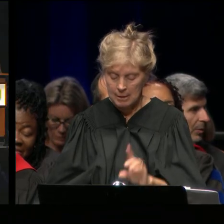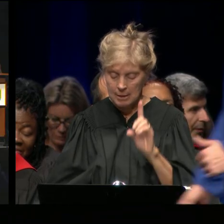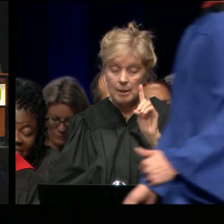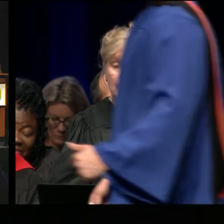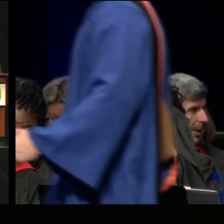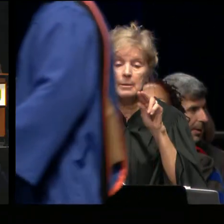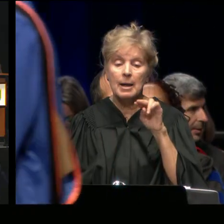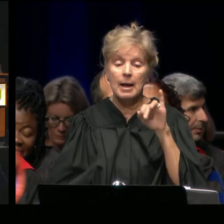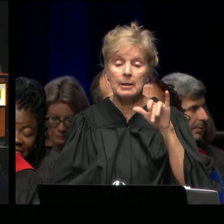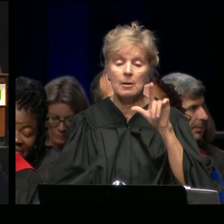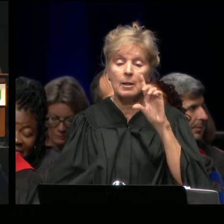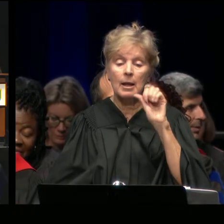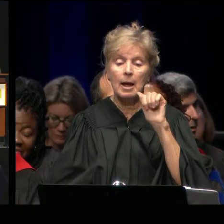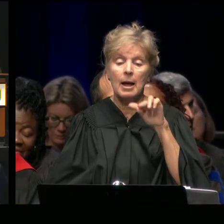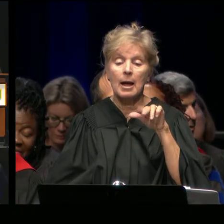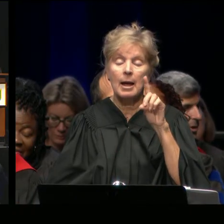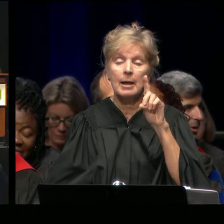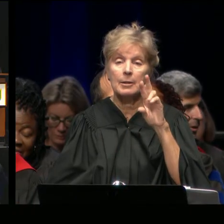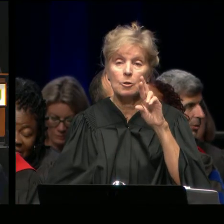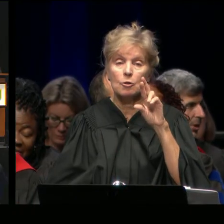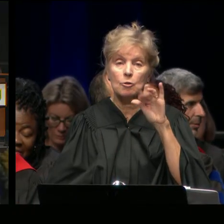Daniel Andrichuk.